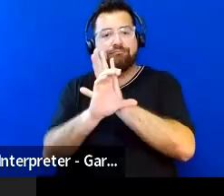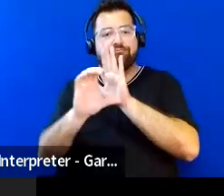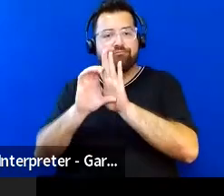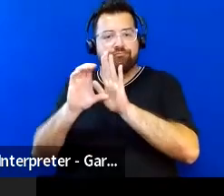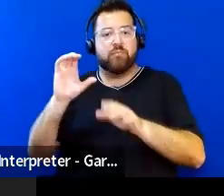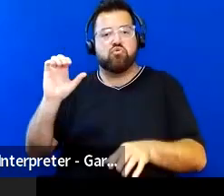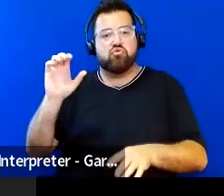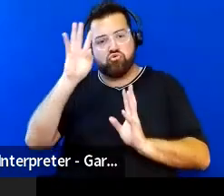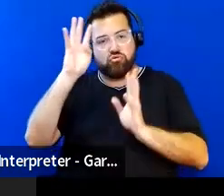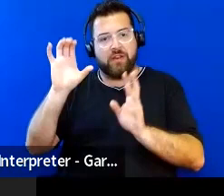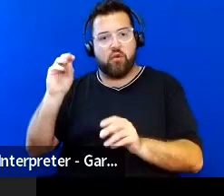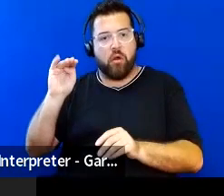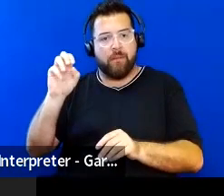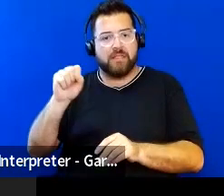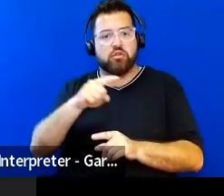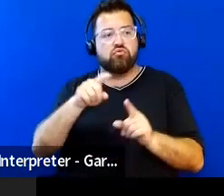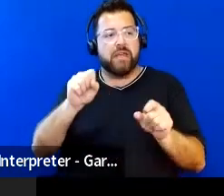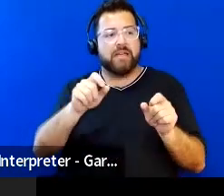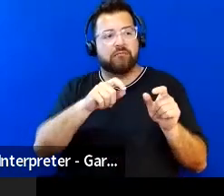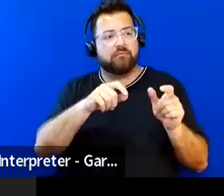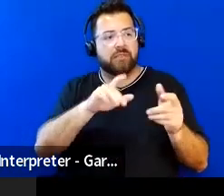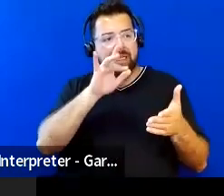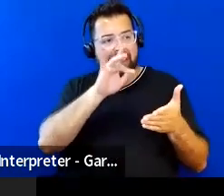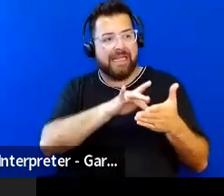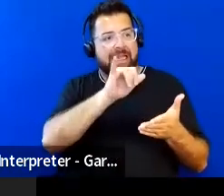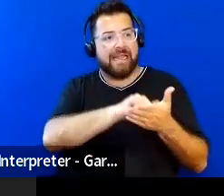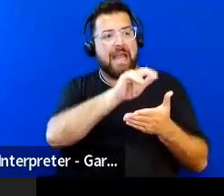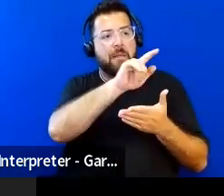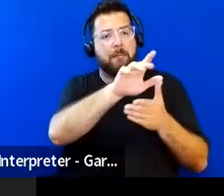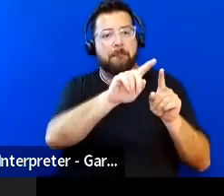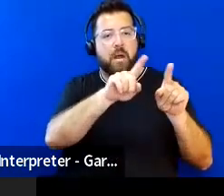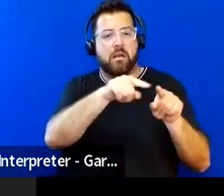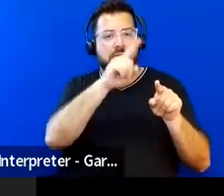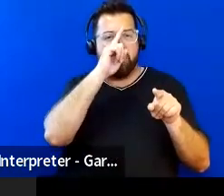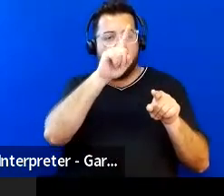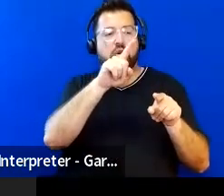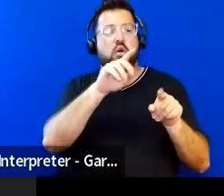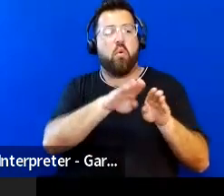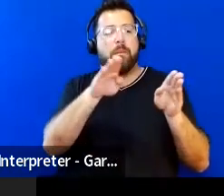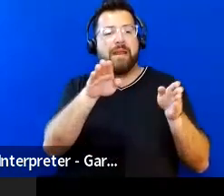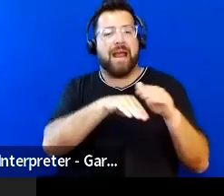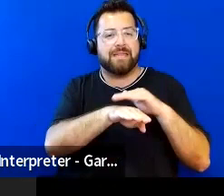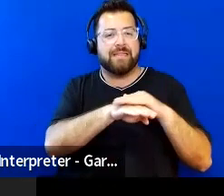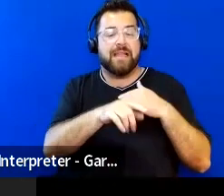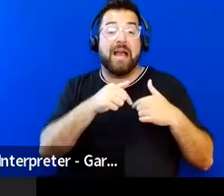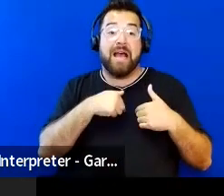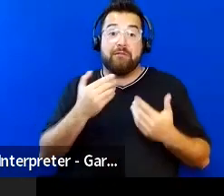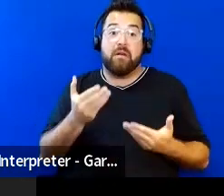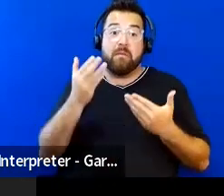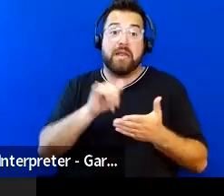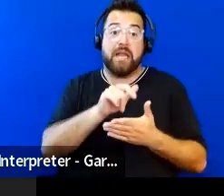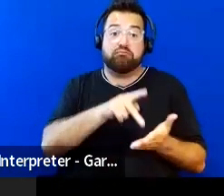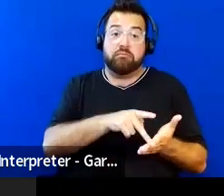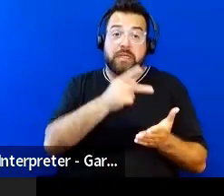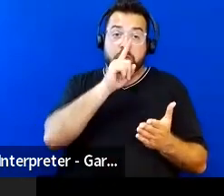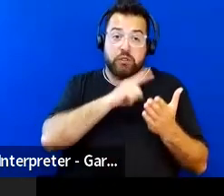check that open access box to find that material. I always recommend just double checking the license